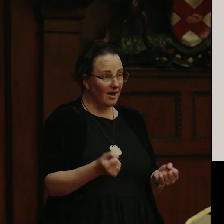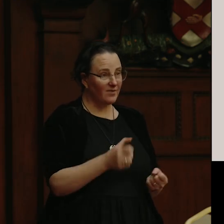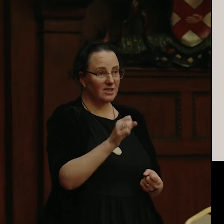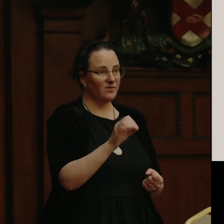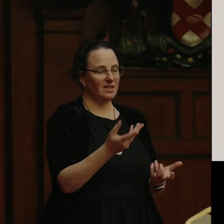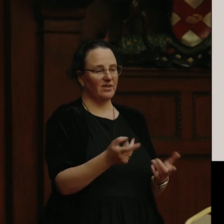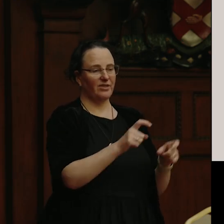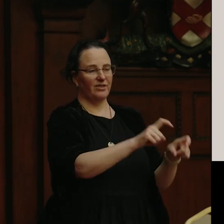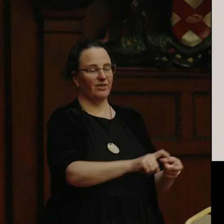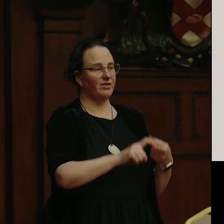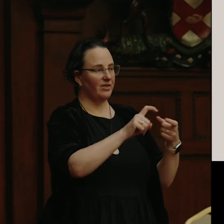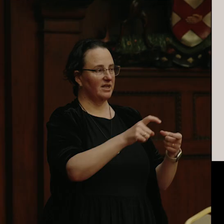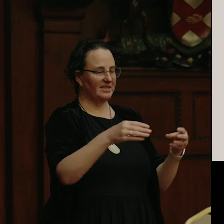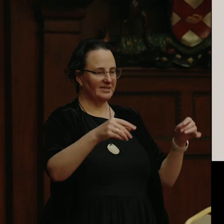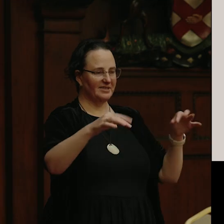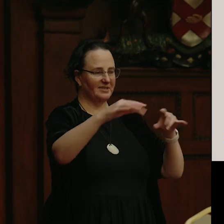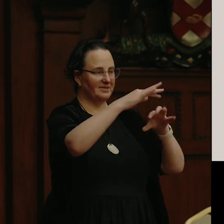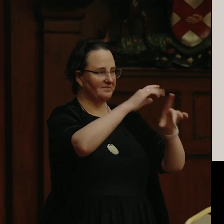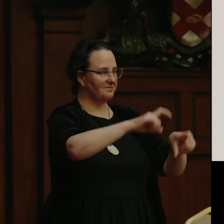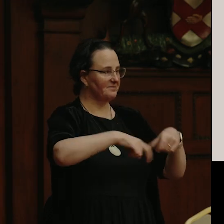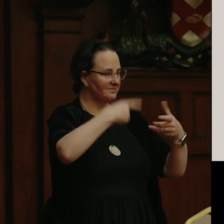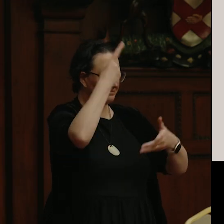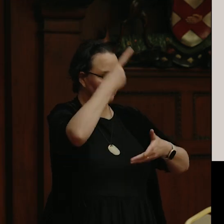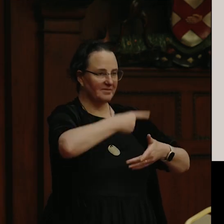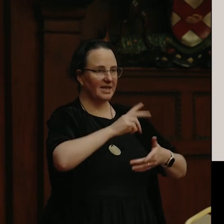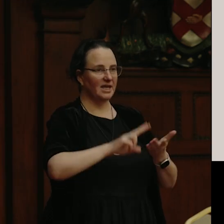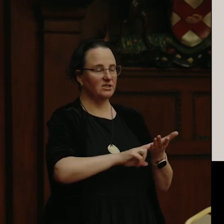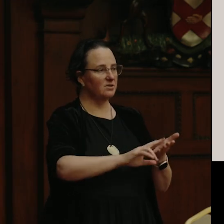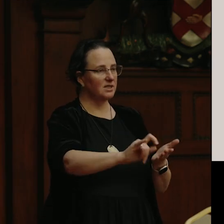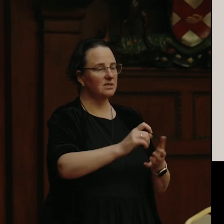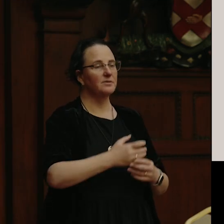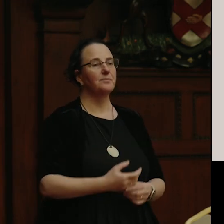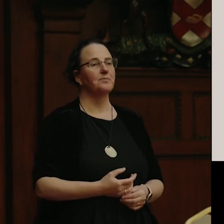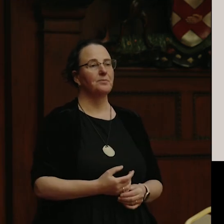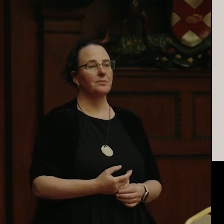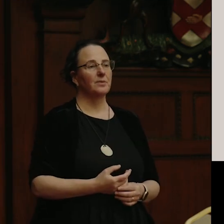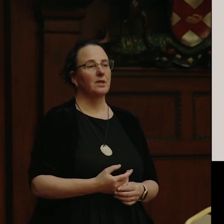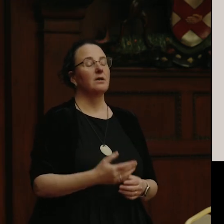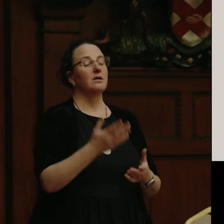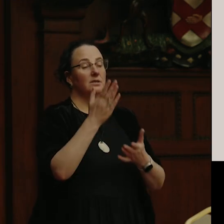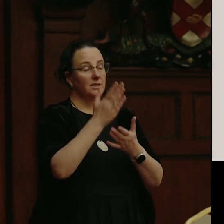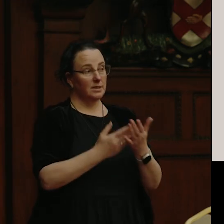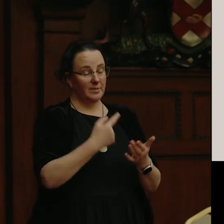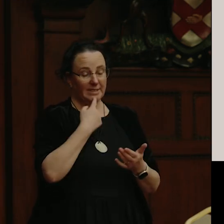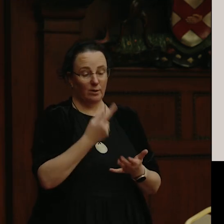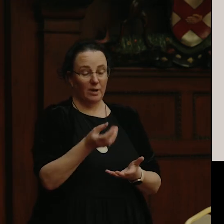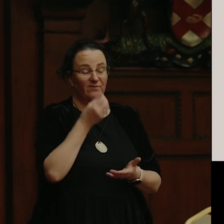feels like it's just gathering dust. There was also some changes to food